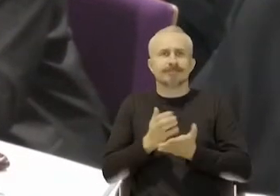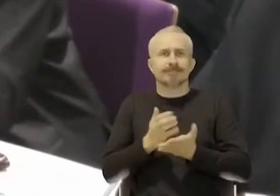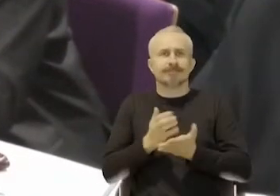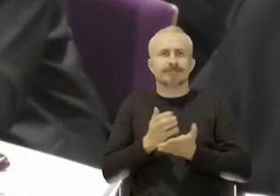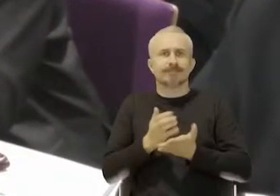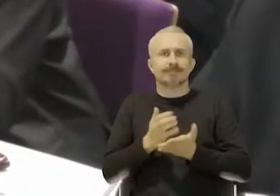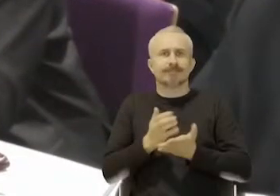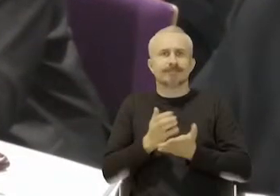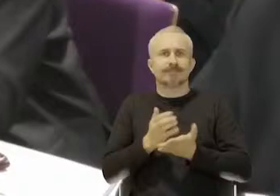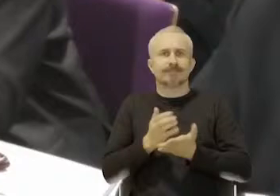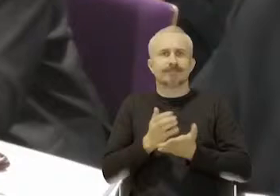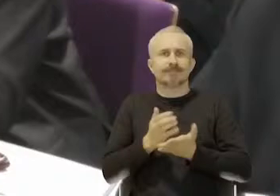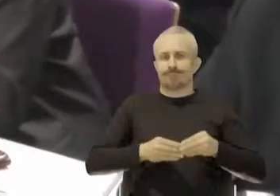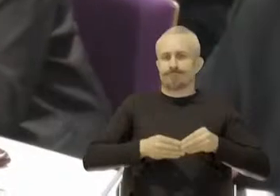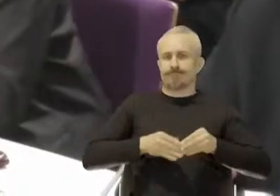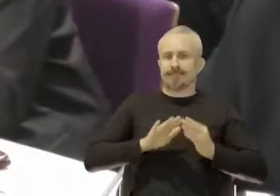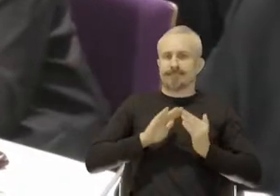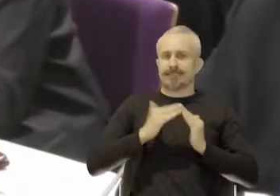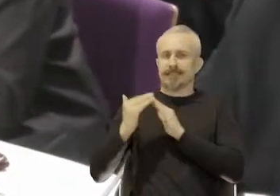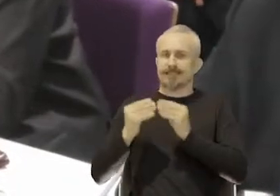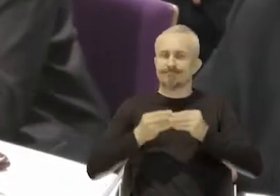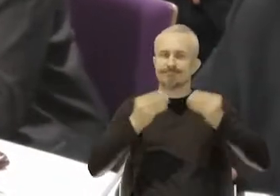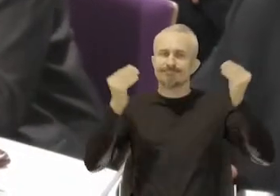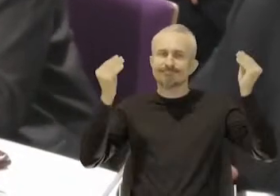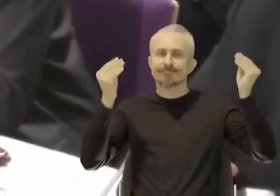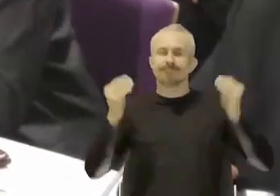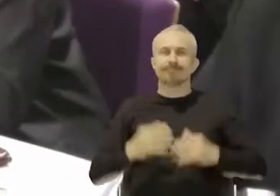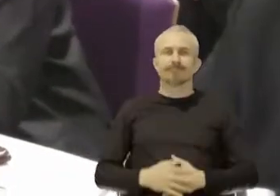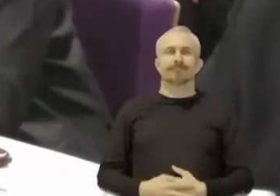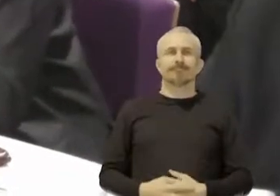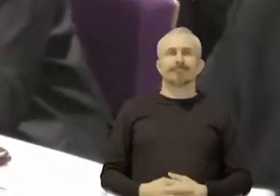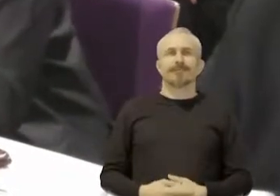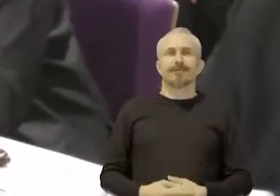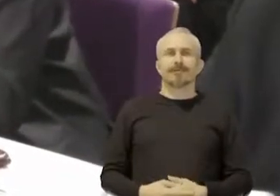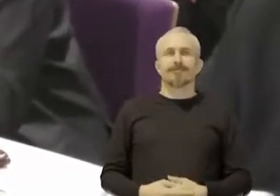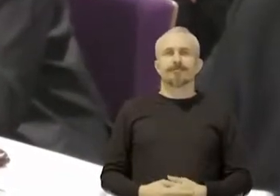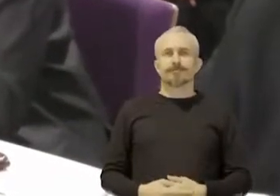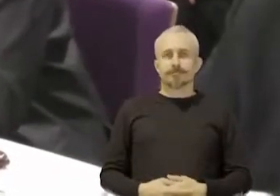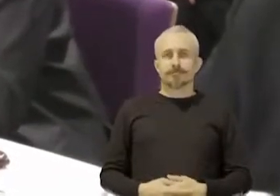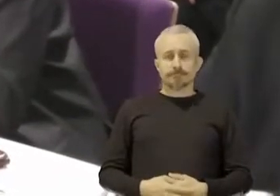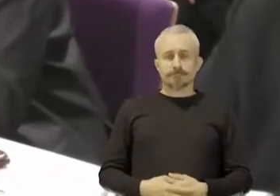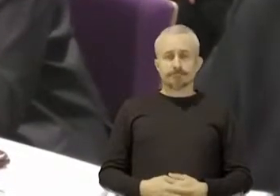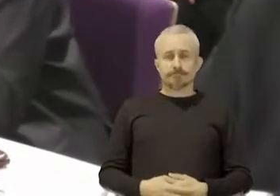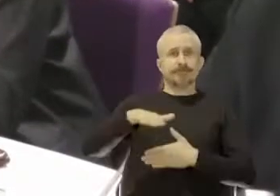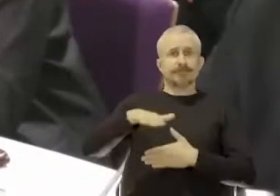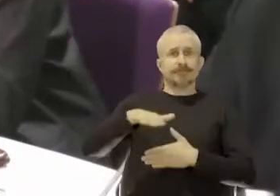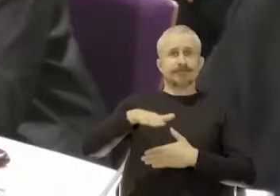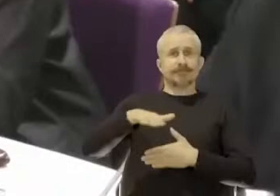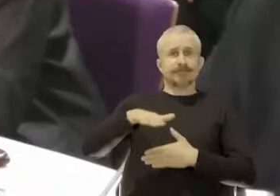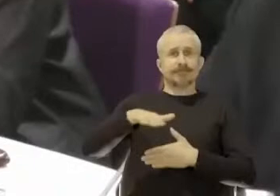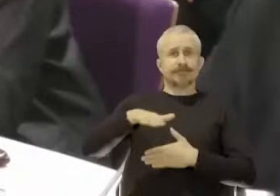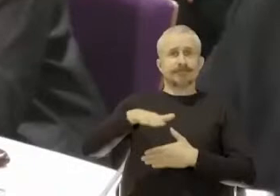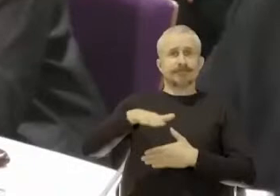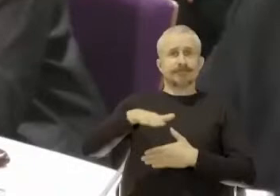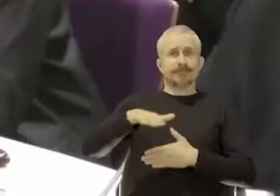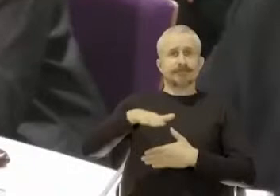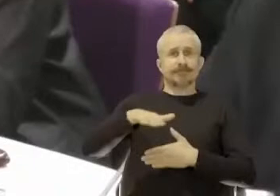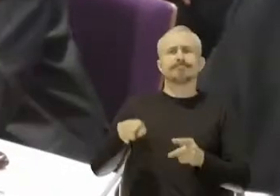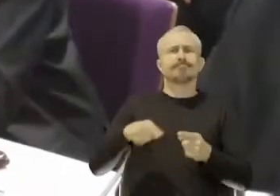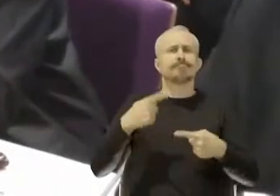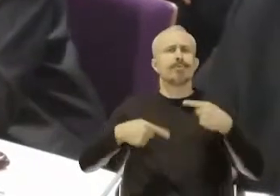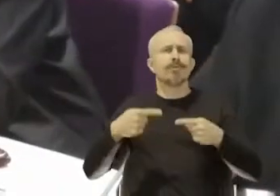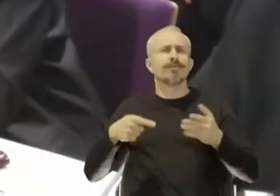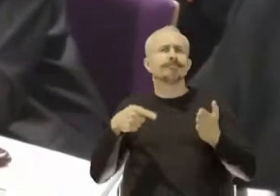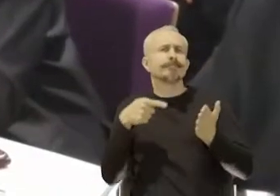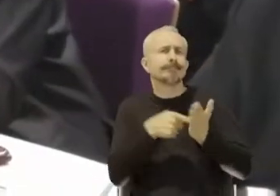With the adoption of the National Urban Policy, the country has had some funding from the World Bank to implement an urban